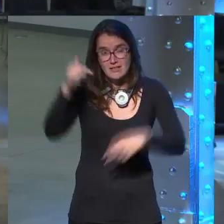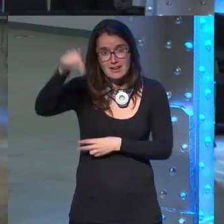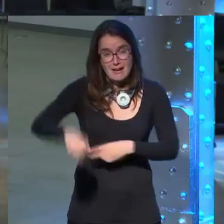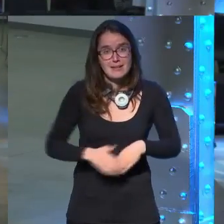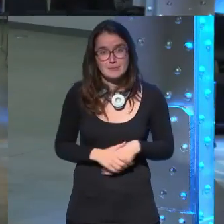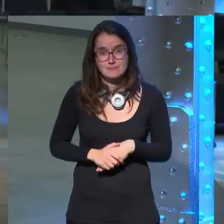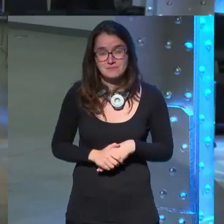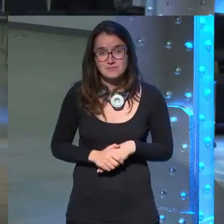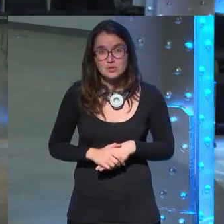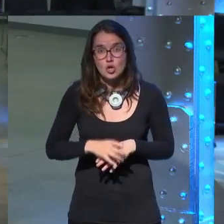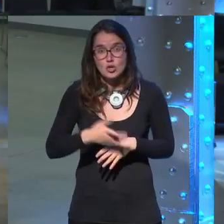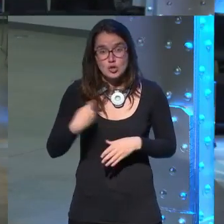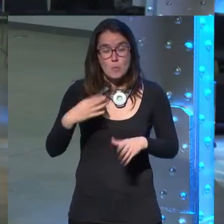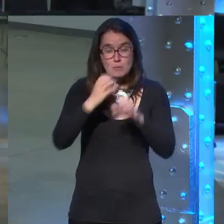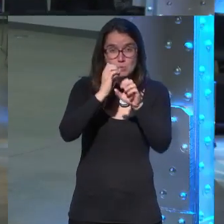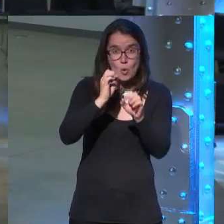biochemist, I